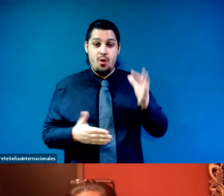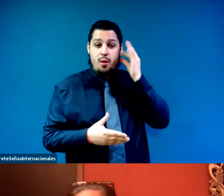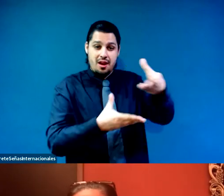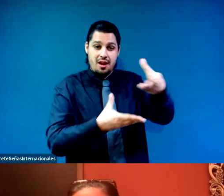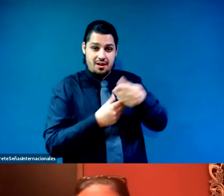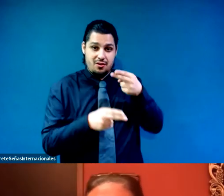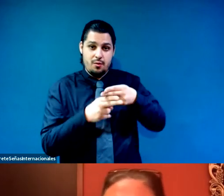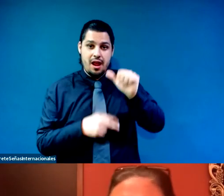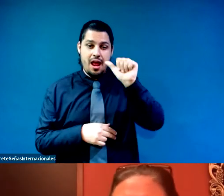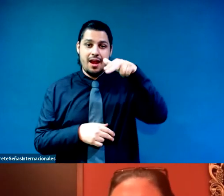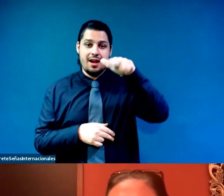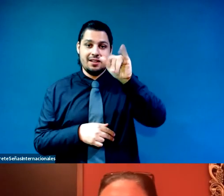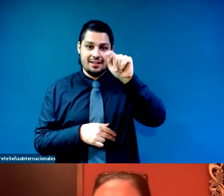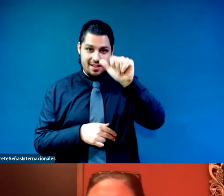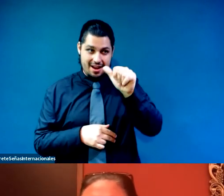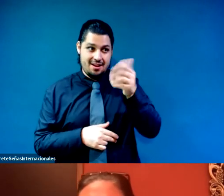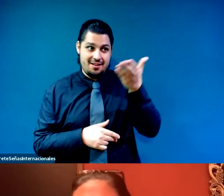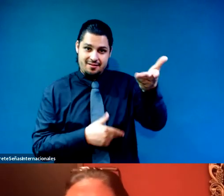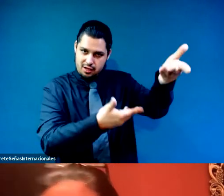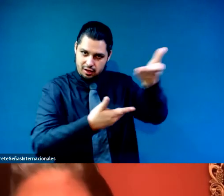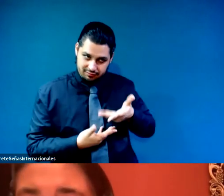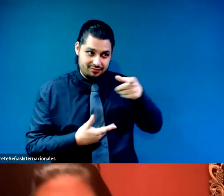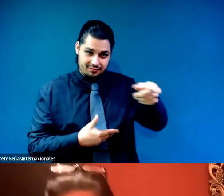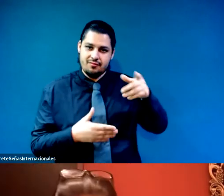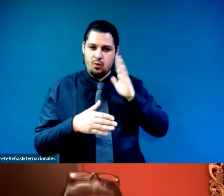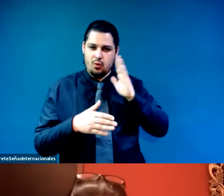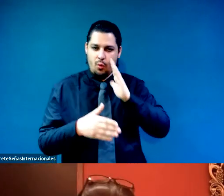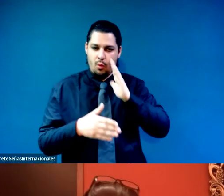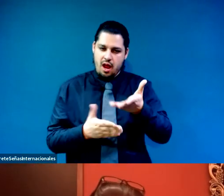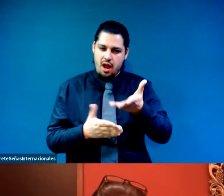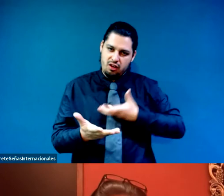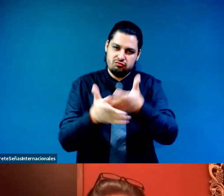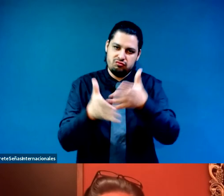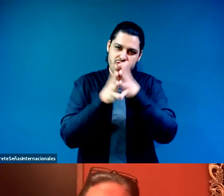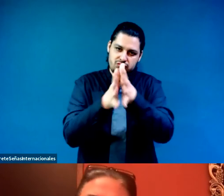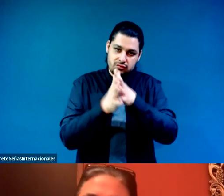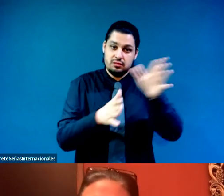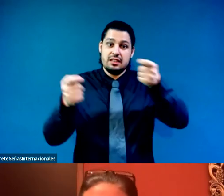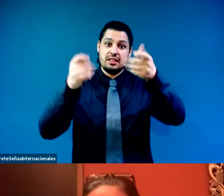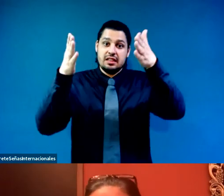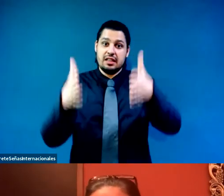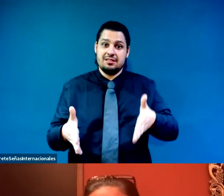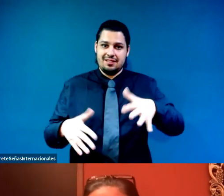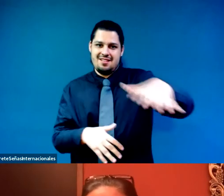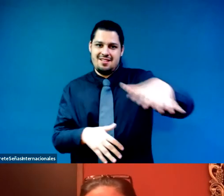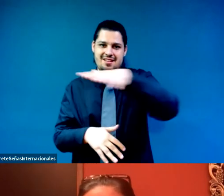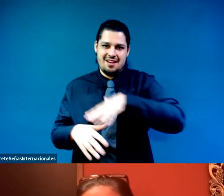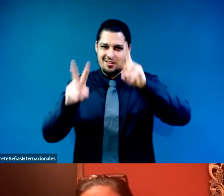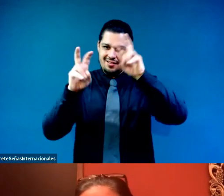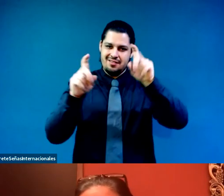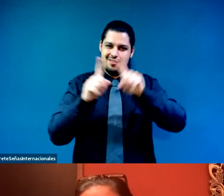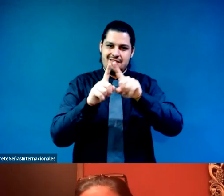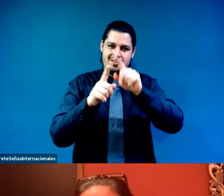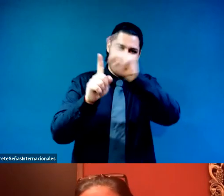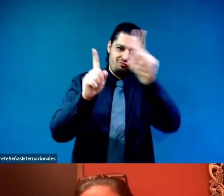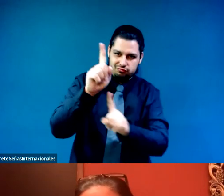Executive Director for Resource Management, Sustainability and Partnerships for UN Women. And I'm delighted that Anita will